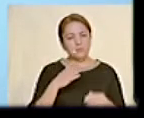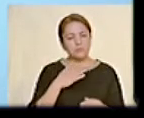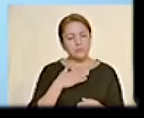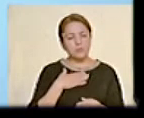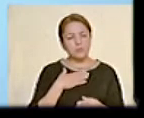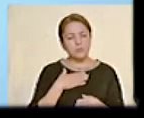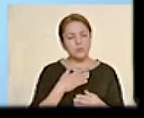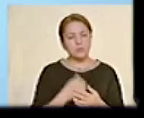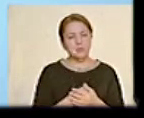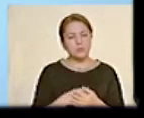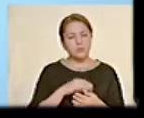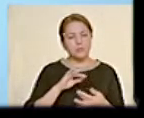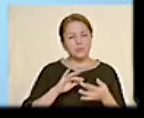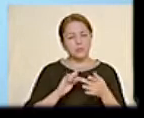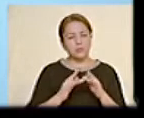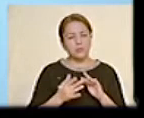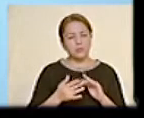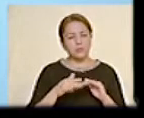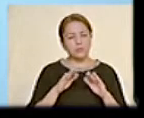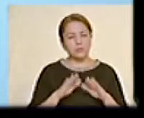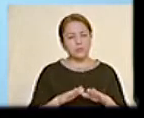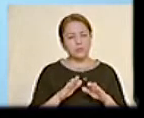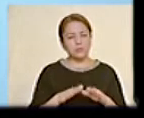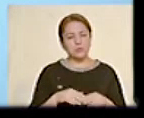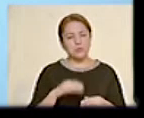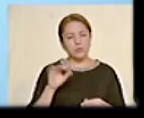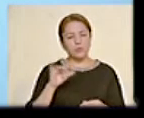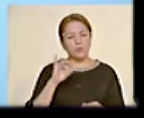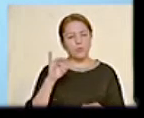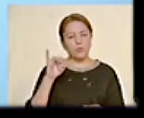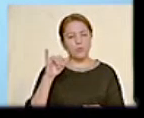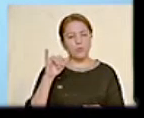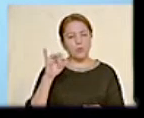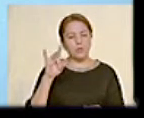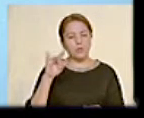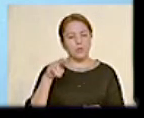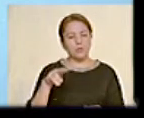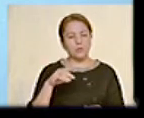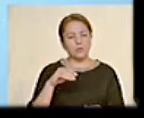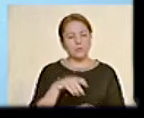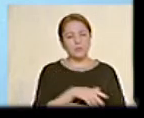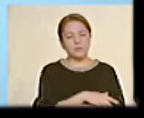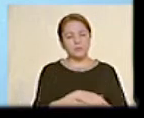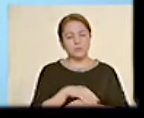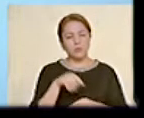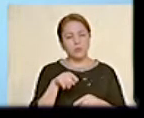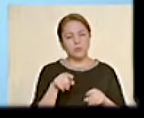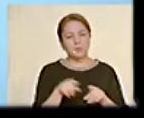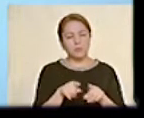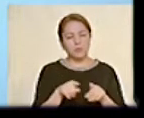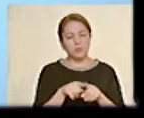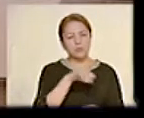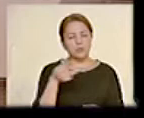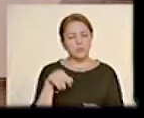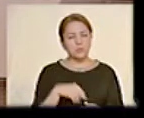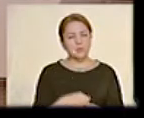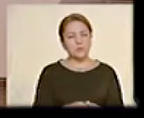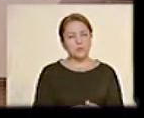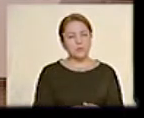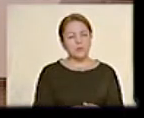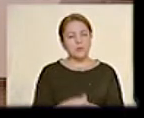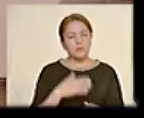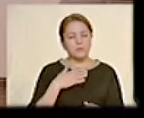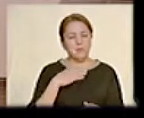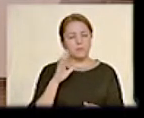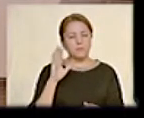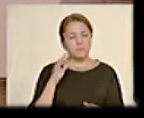bizdagi internetda joylashadigan URL manzillarimiz xuddi shu tarzda berilgan bo'ladi va biz